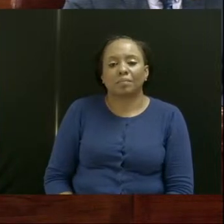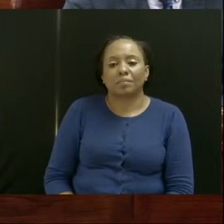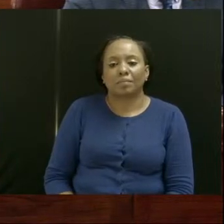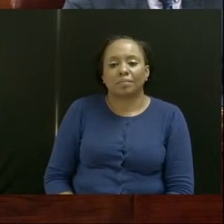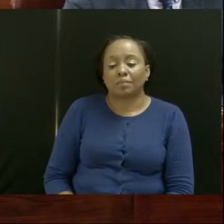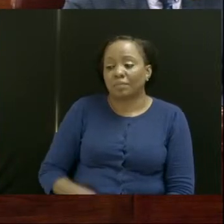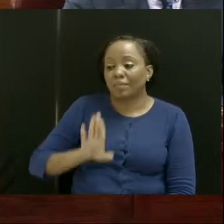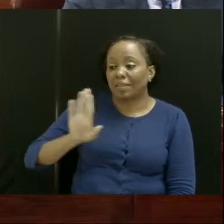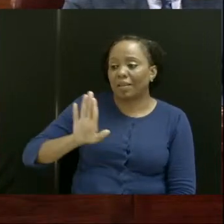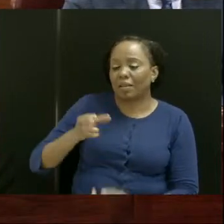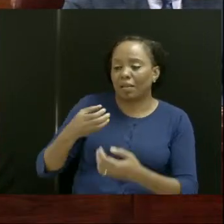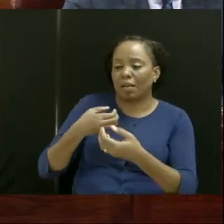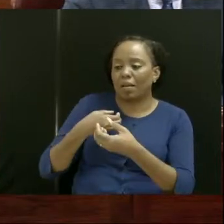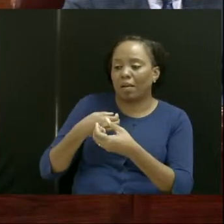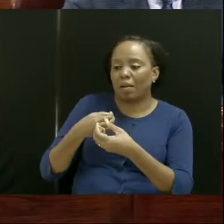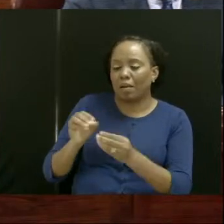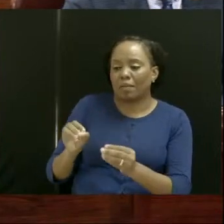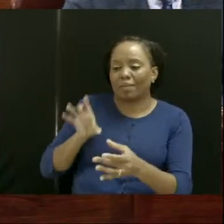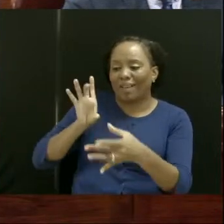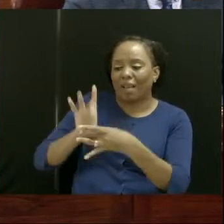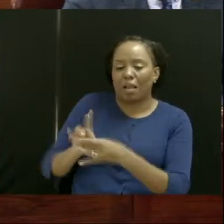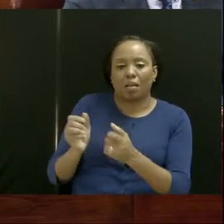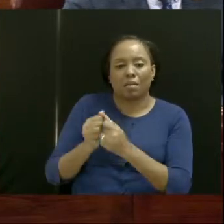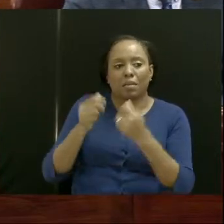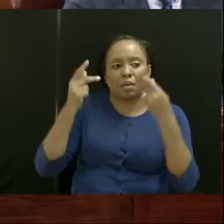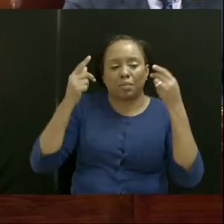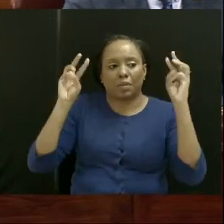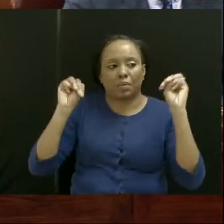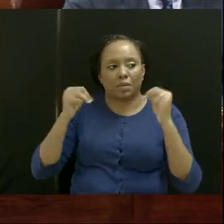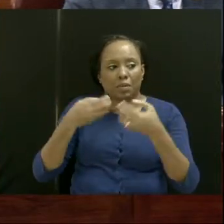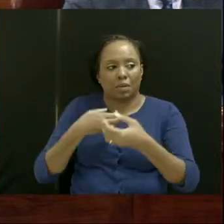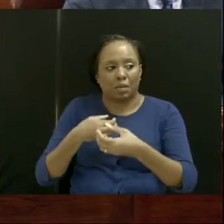despite the fact that we need to have,